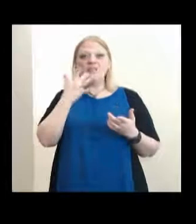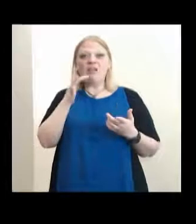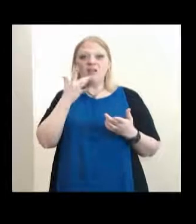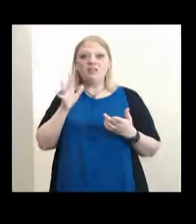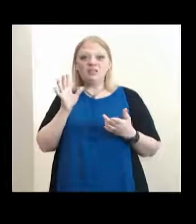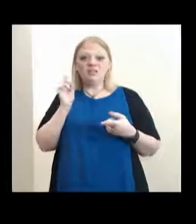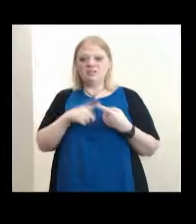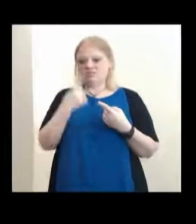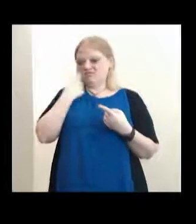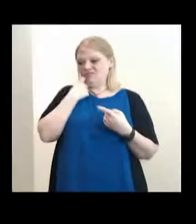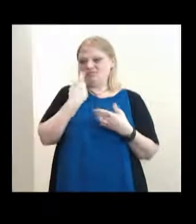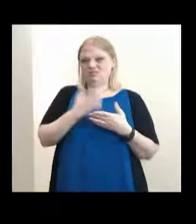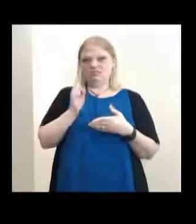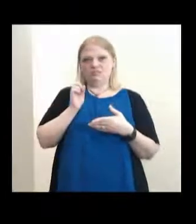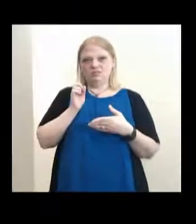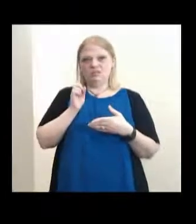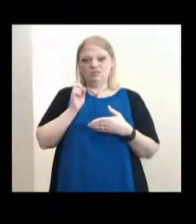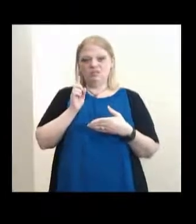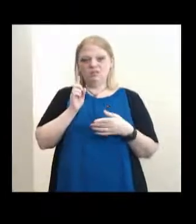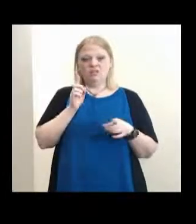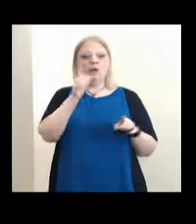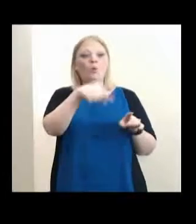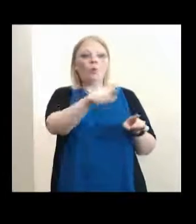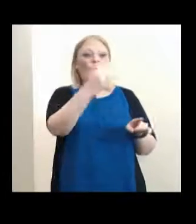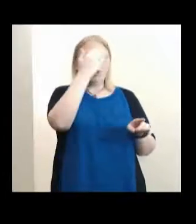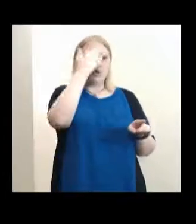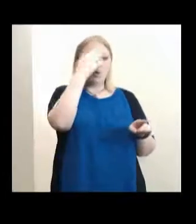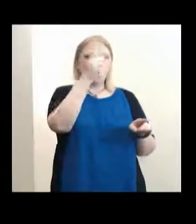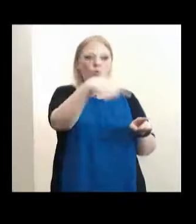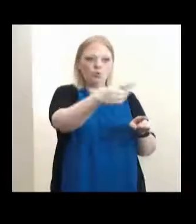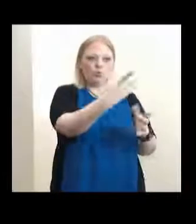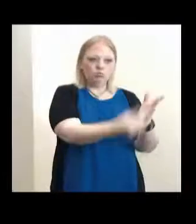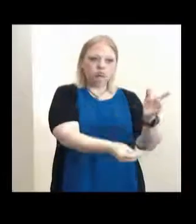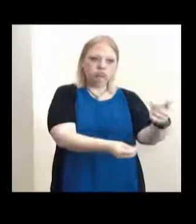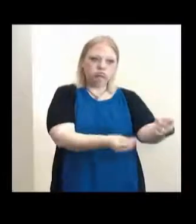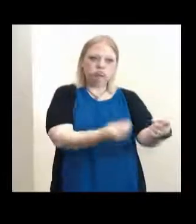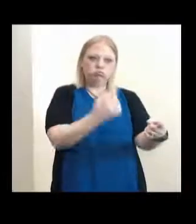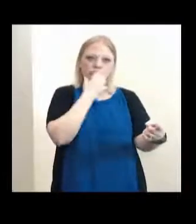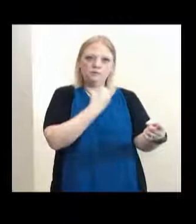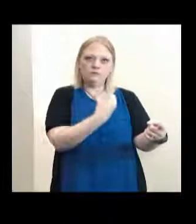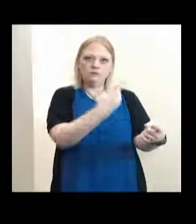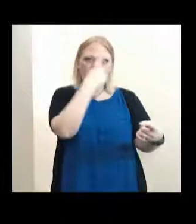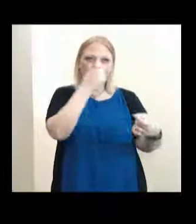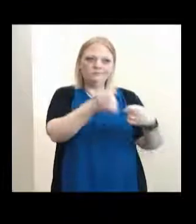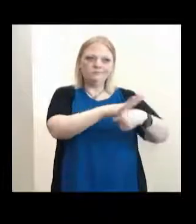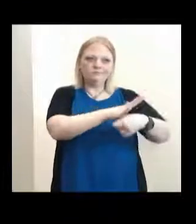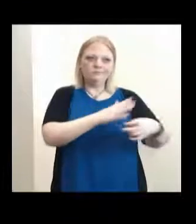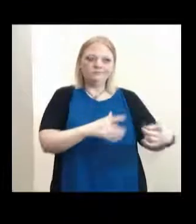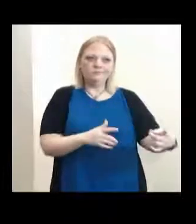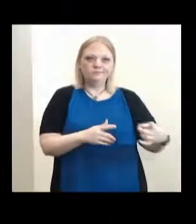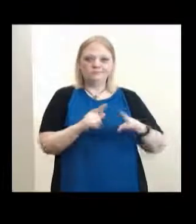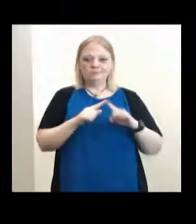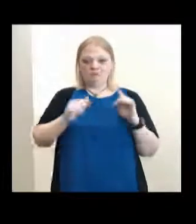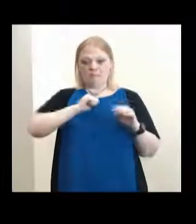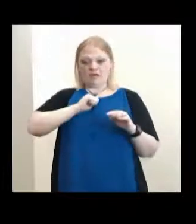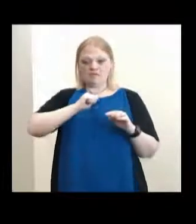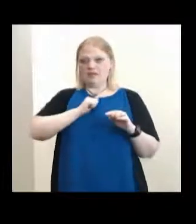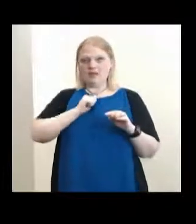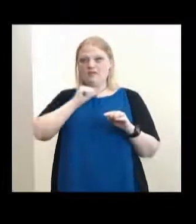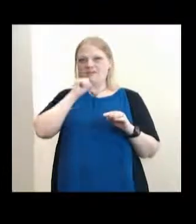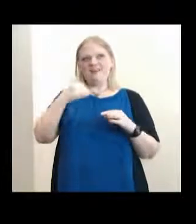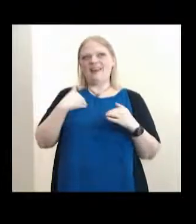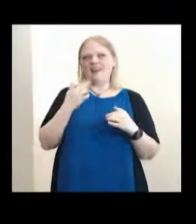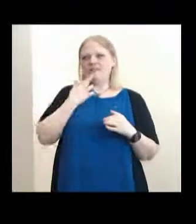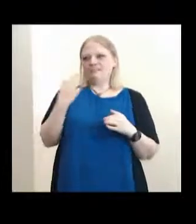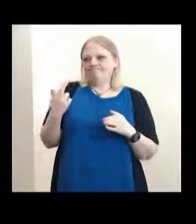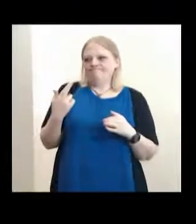week. I've known people who've lost loved ones who died from COVID-19, but I didn't have a close personal